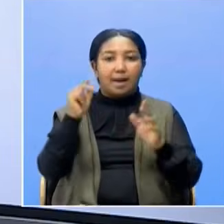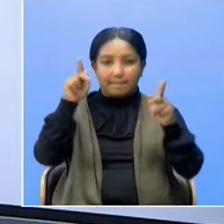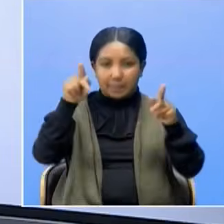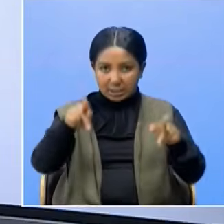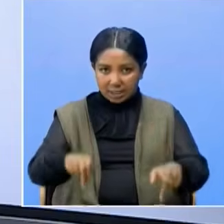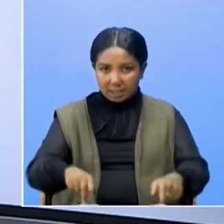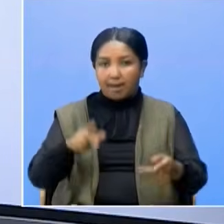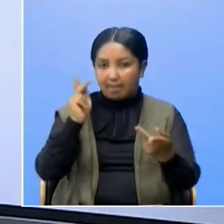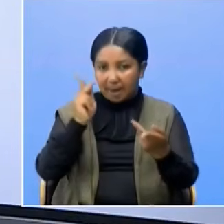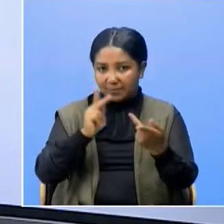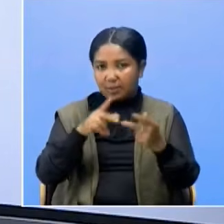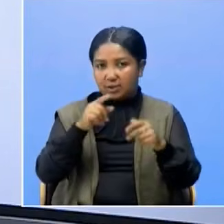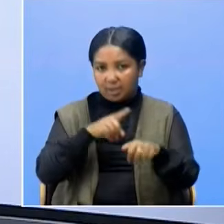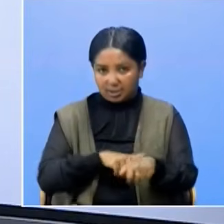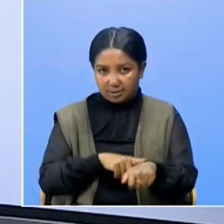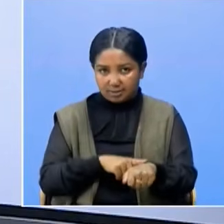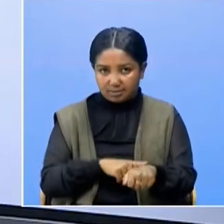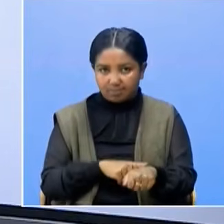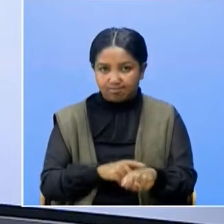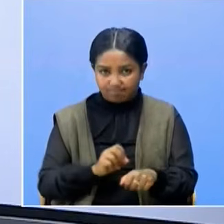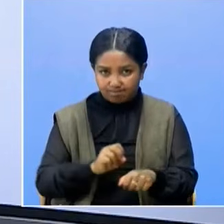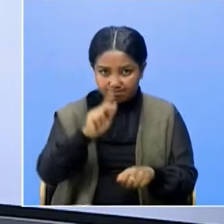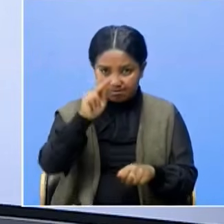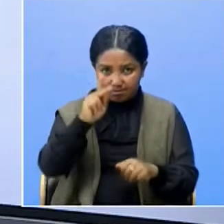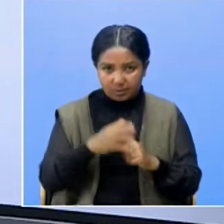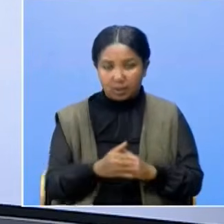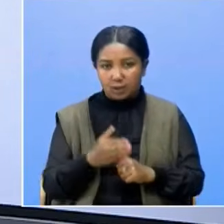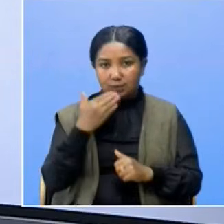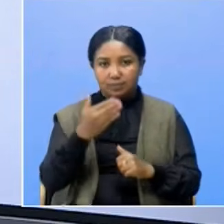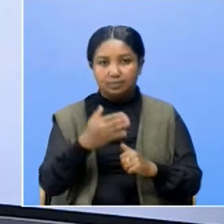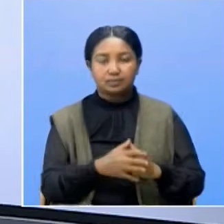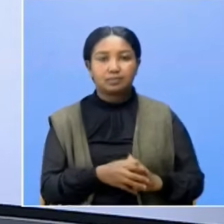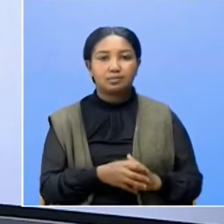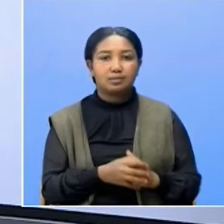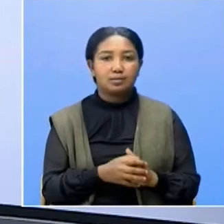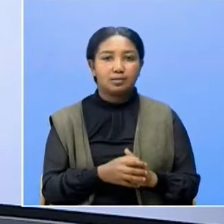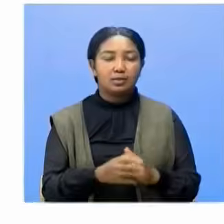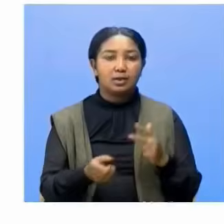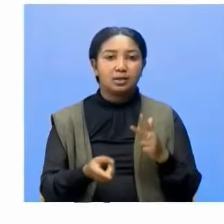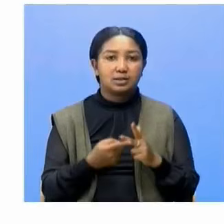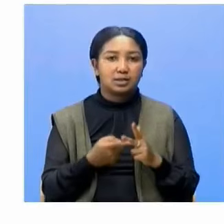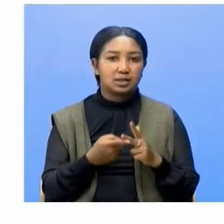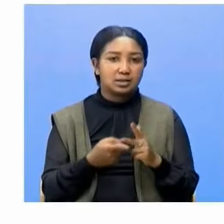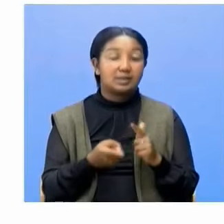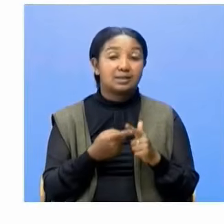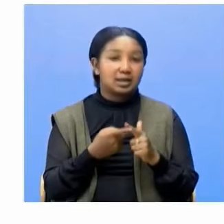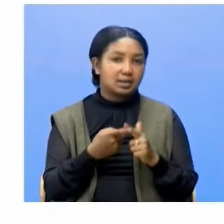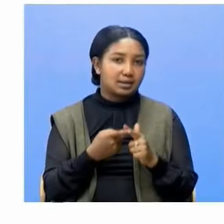present perfect. All right? Good. And the second